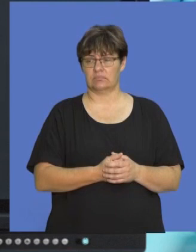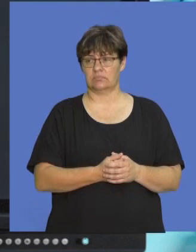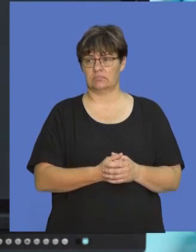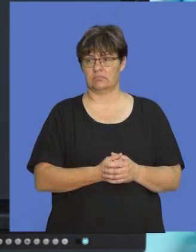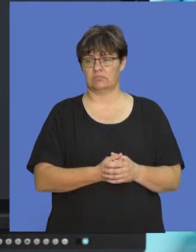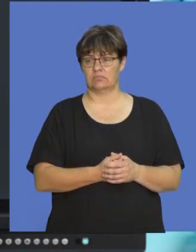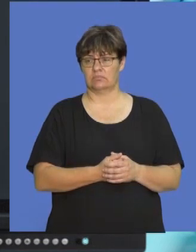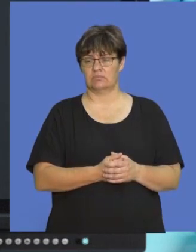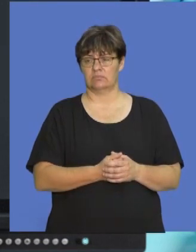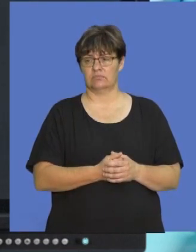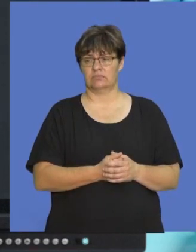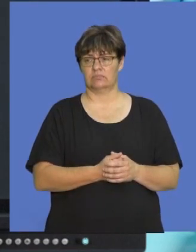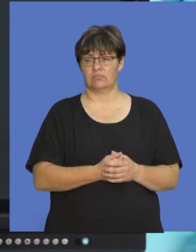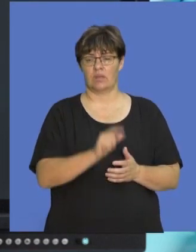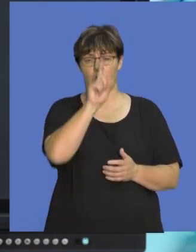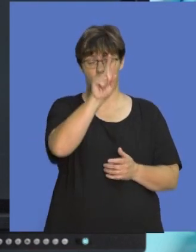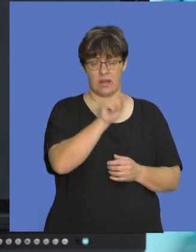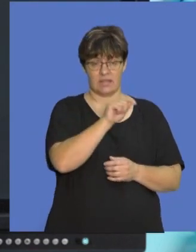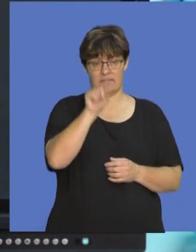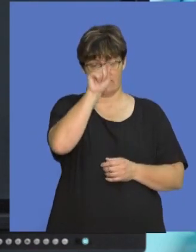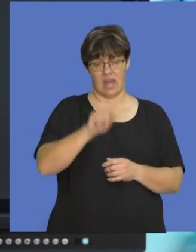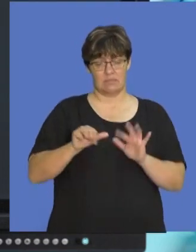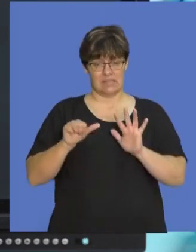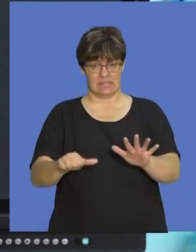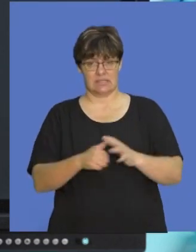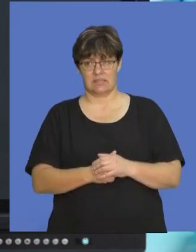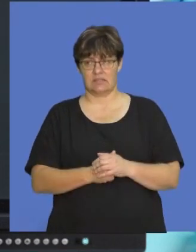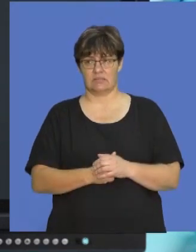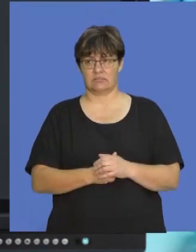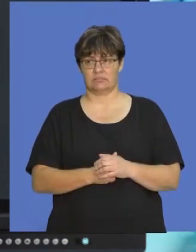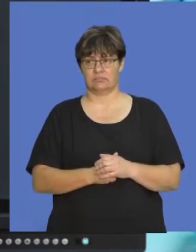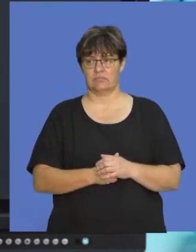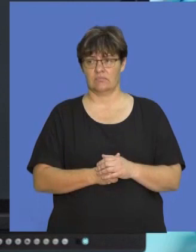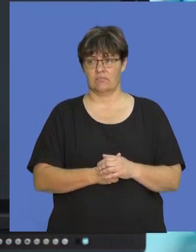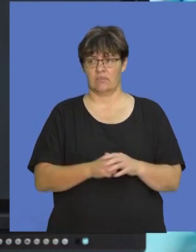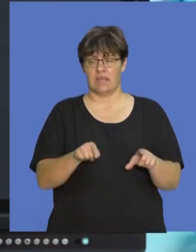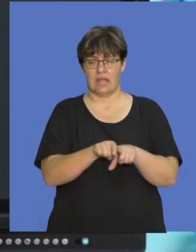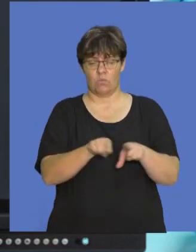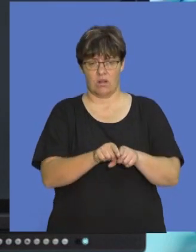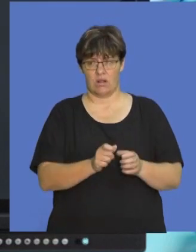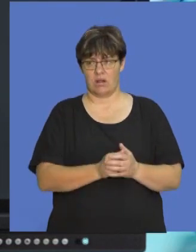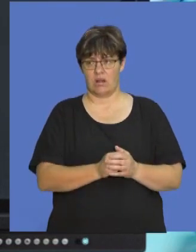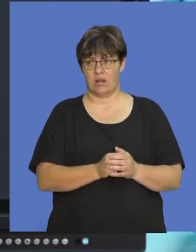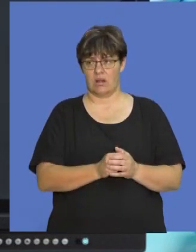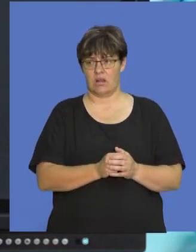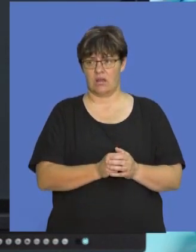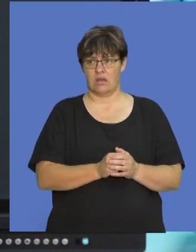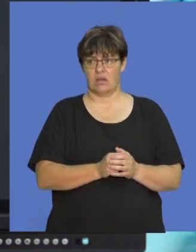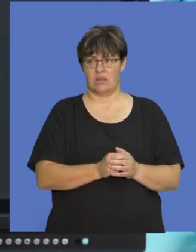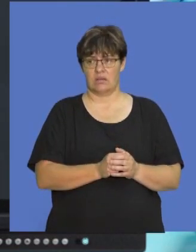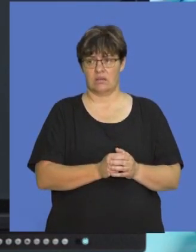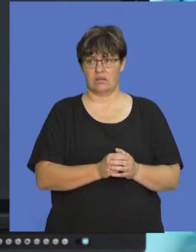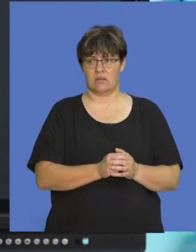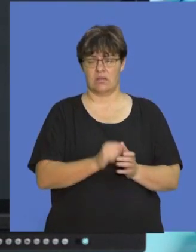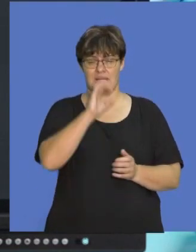going to say, let's get our calculator out, and we're going to say 1 divided by 6 is equal to